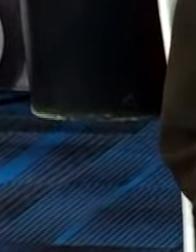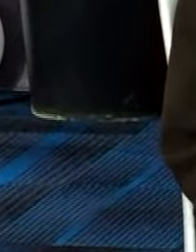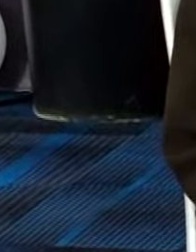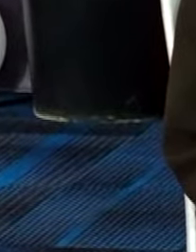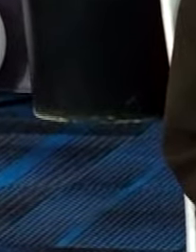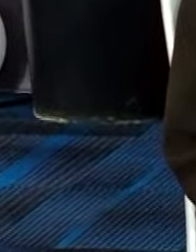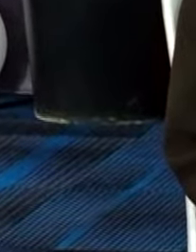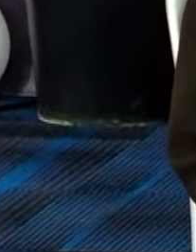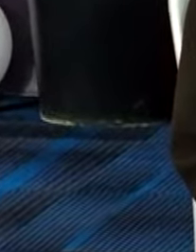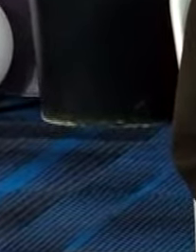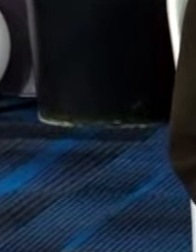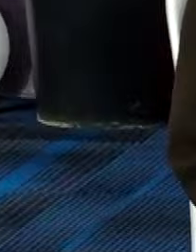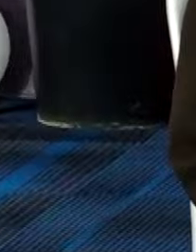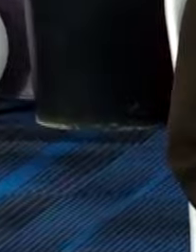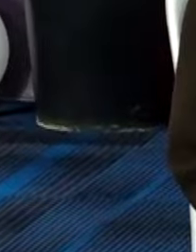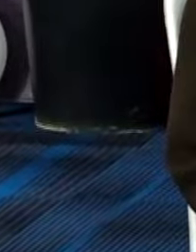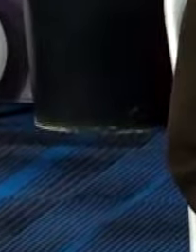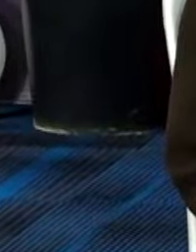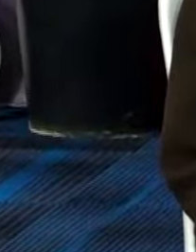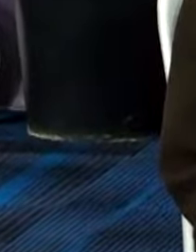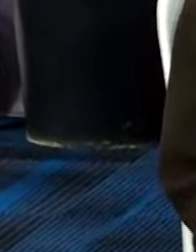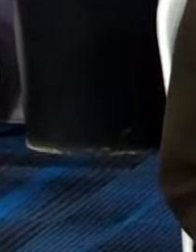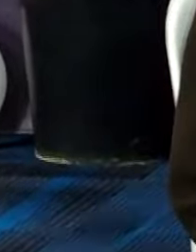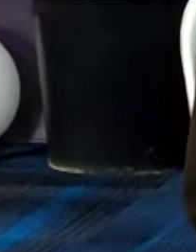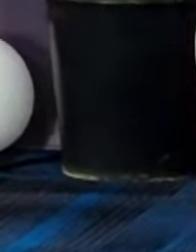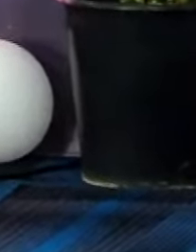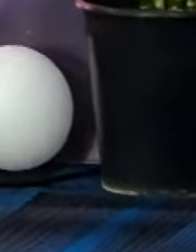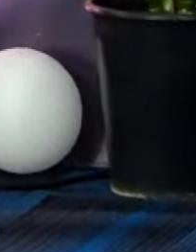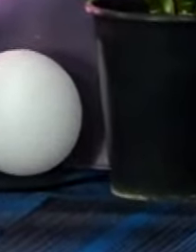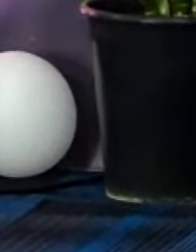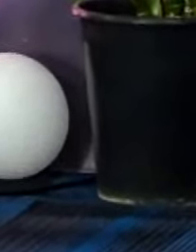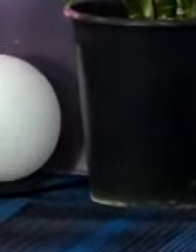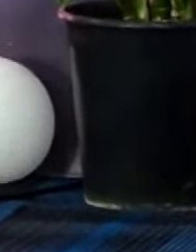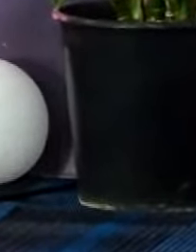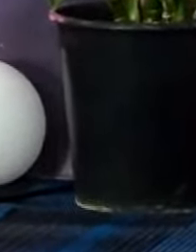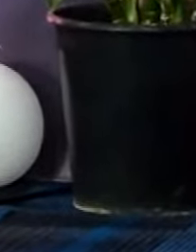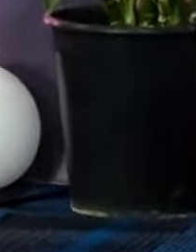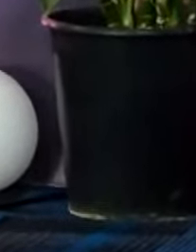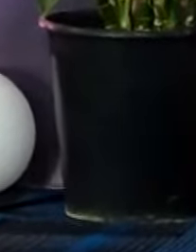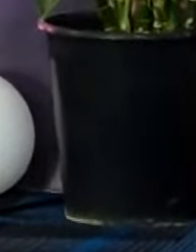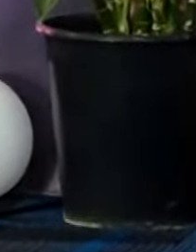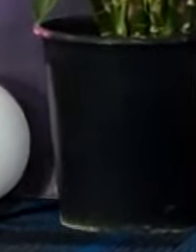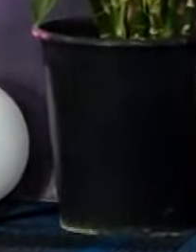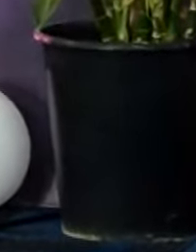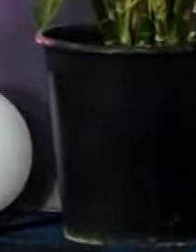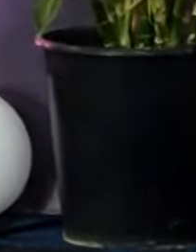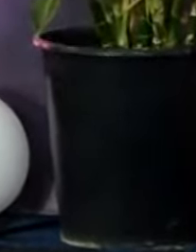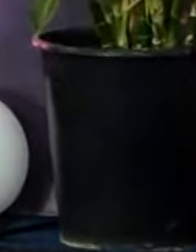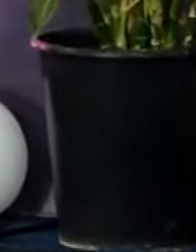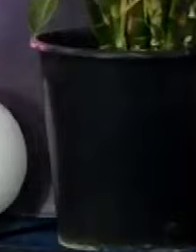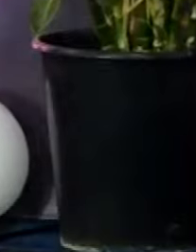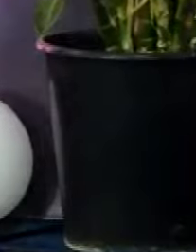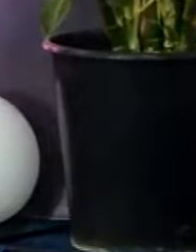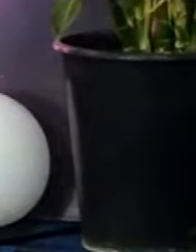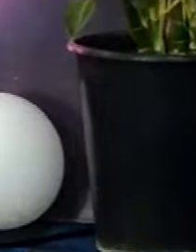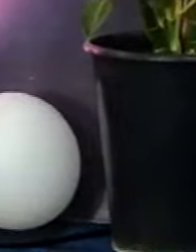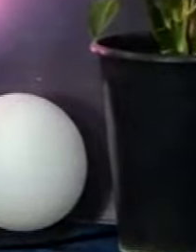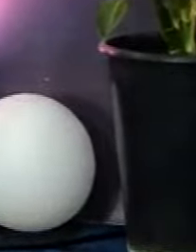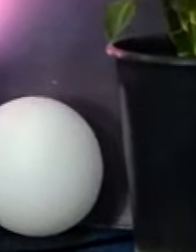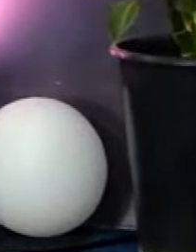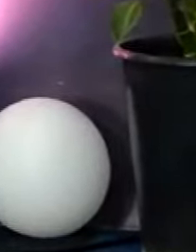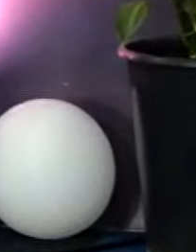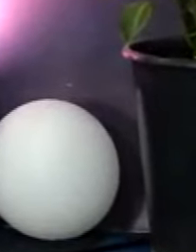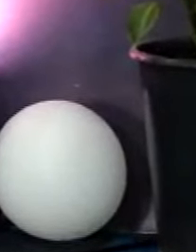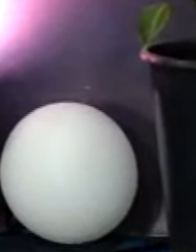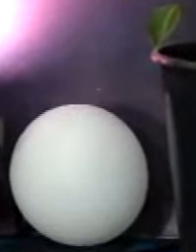may you be with us. We just let me pray and believe. Amen. Amen. It is early 1845, and the young